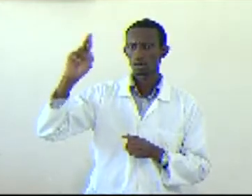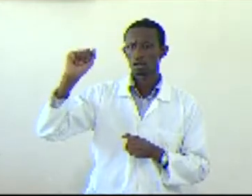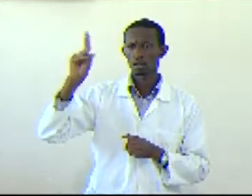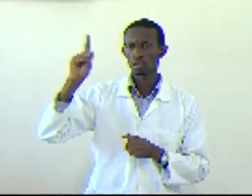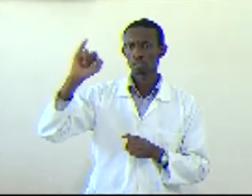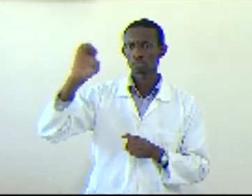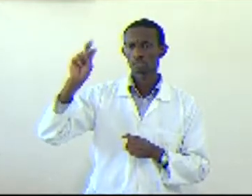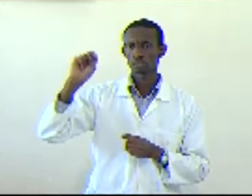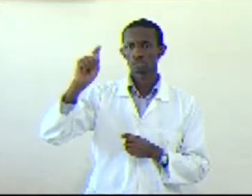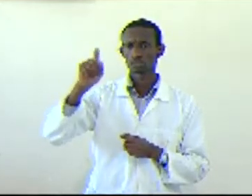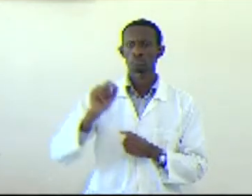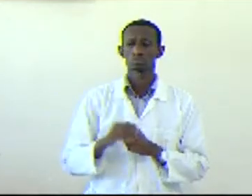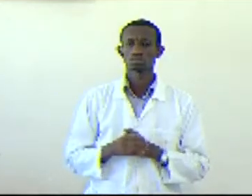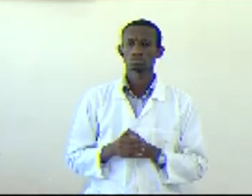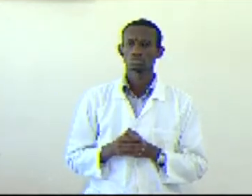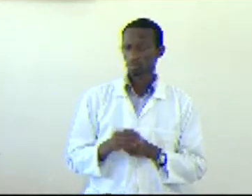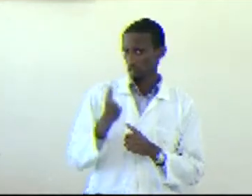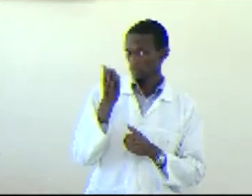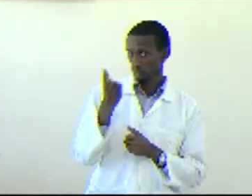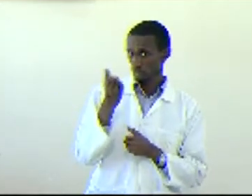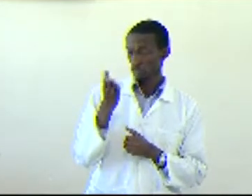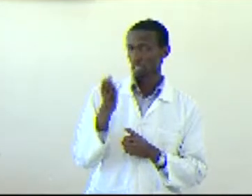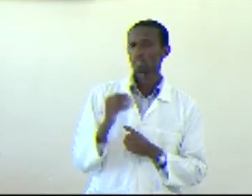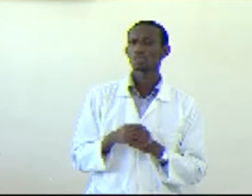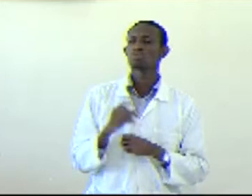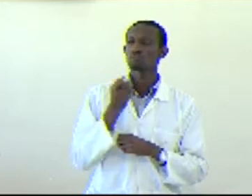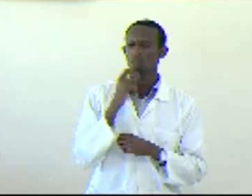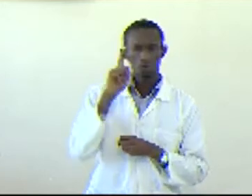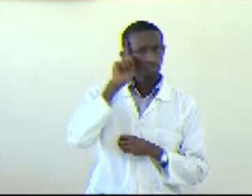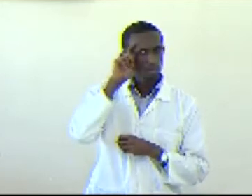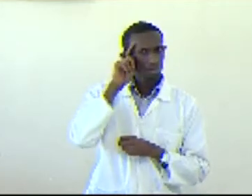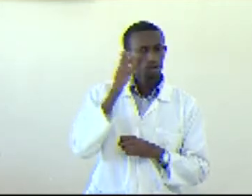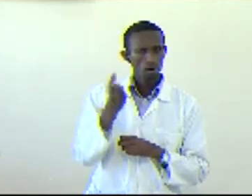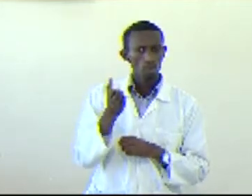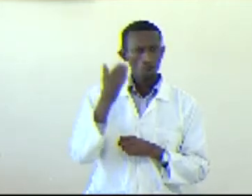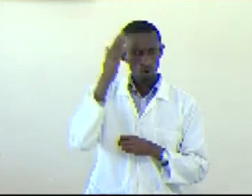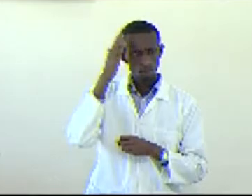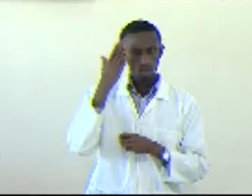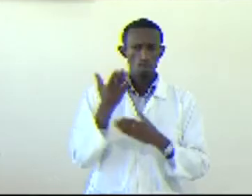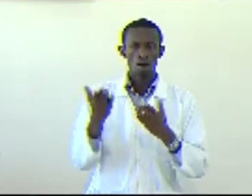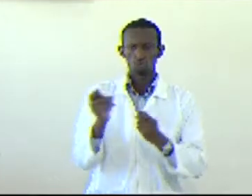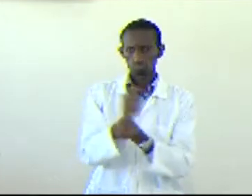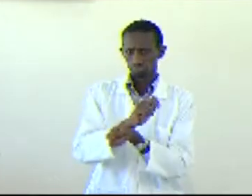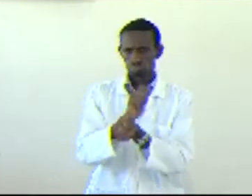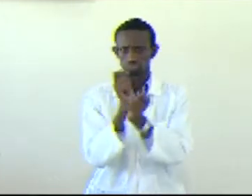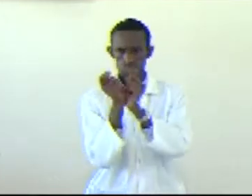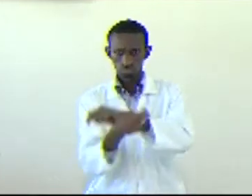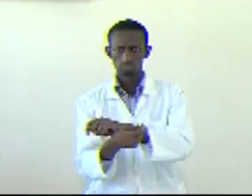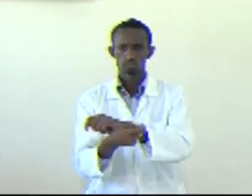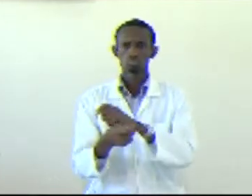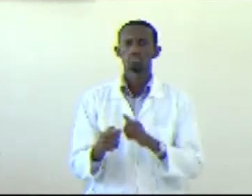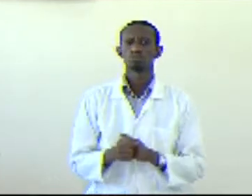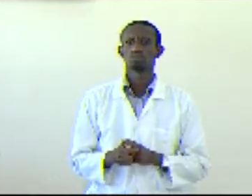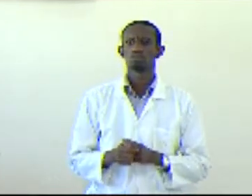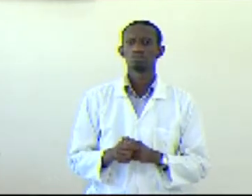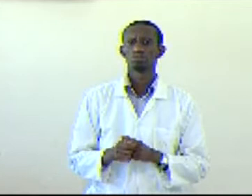potential gradient, of course, is the one that you will think to be having when there is a change of that, and then we could find